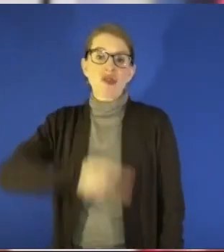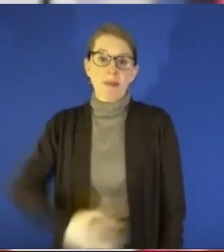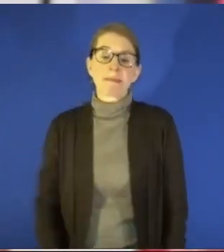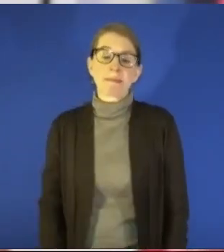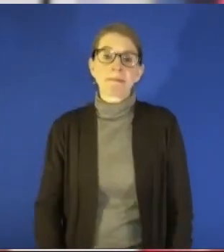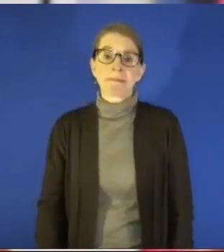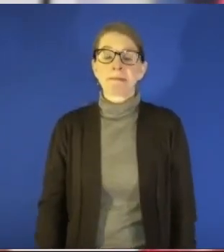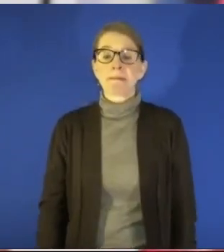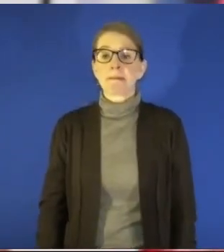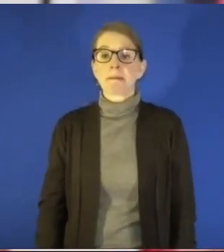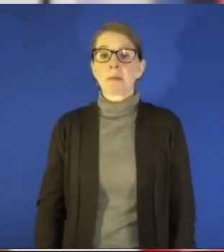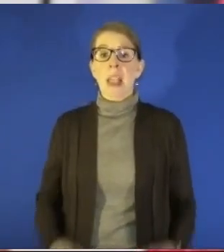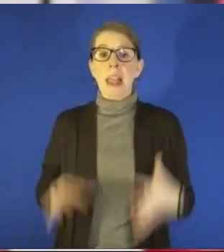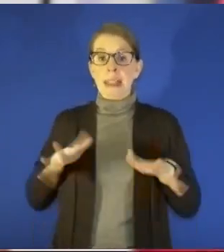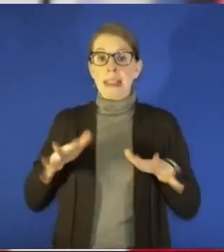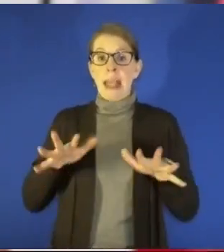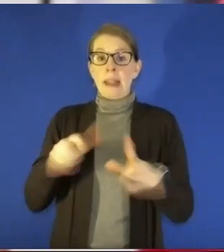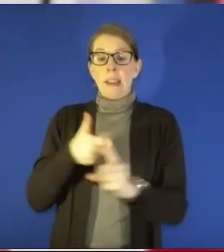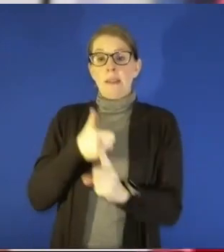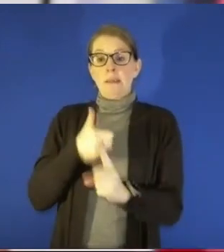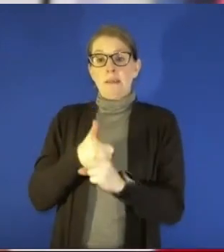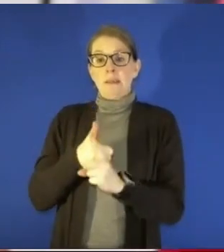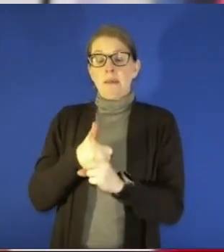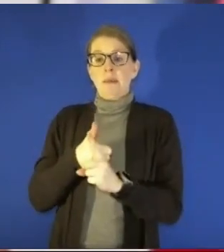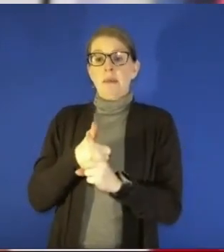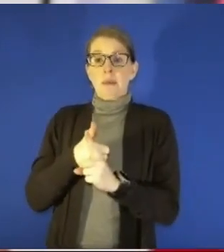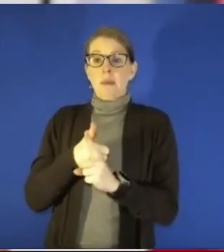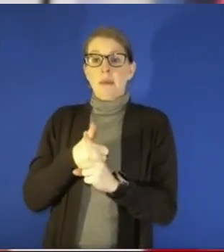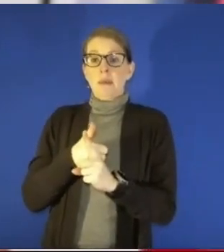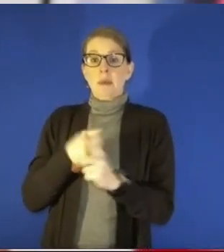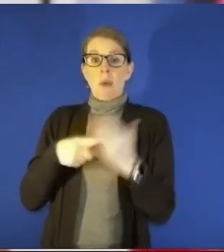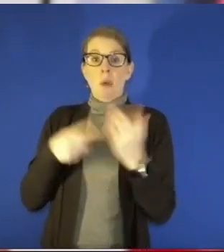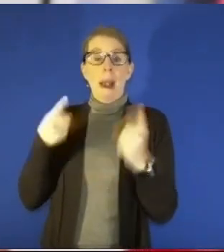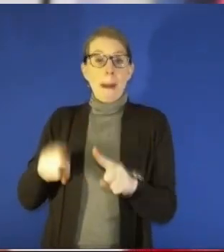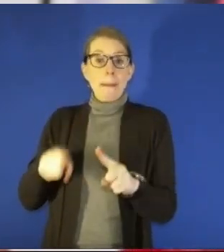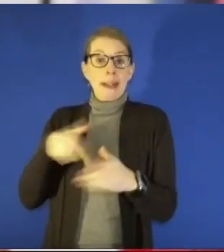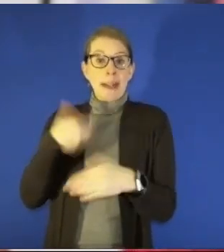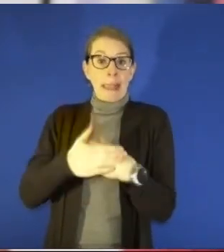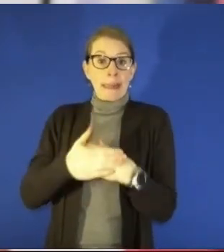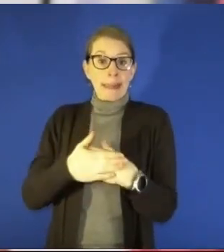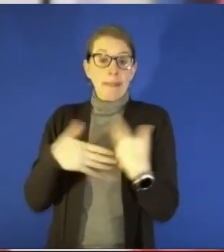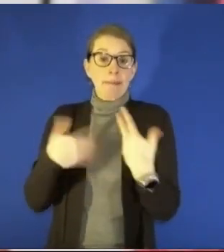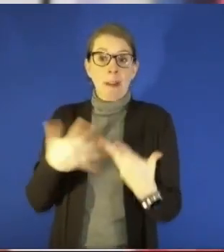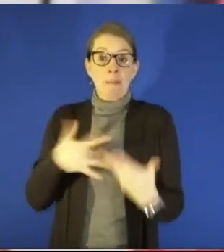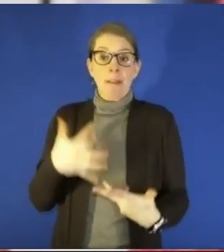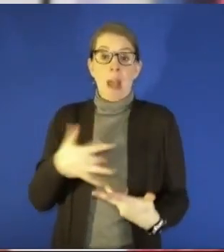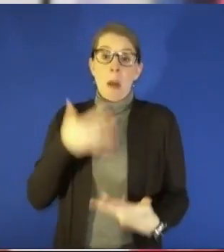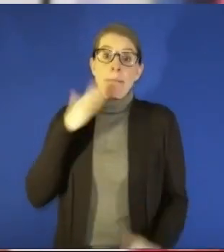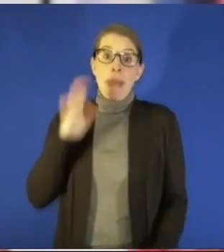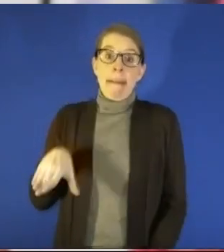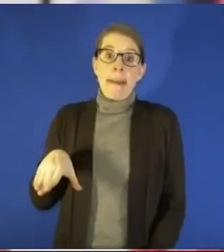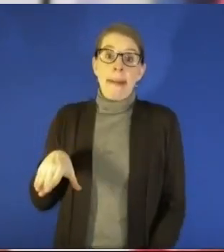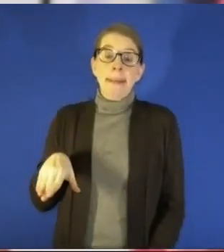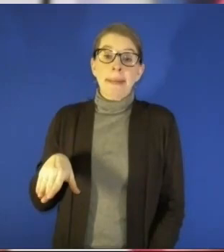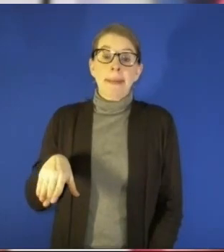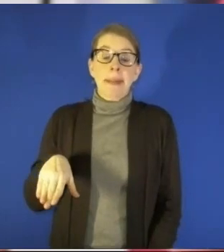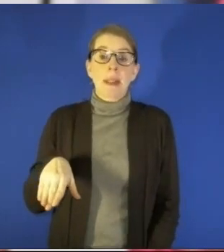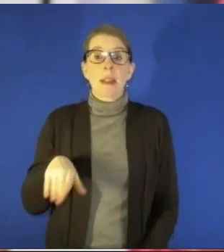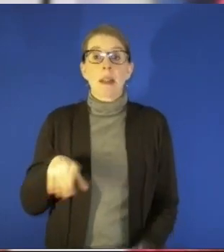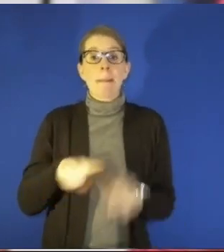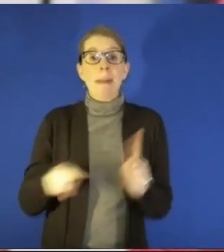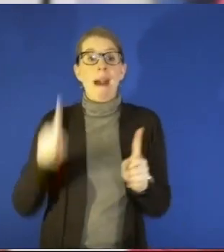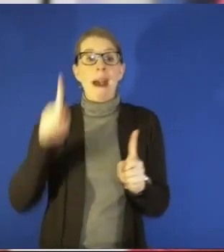The anxiety itself, just kind of what's going to happen next, felt pretty bad. But I